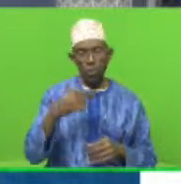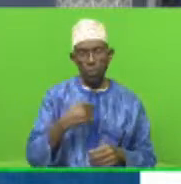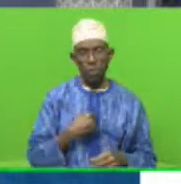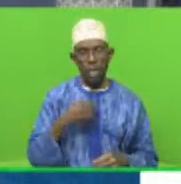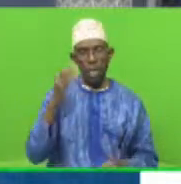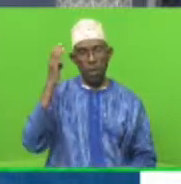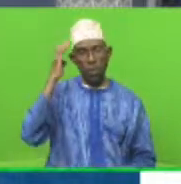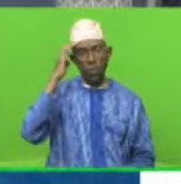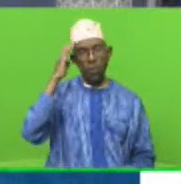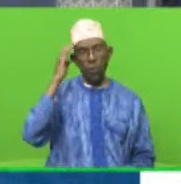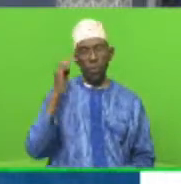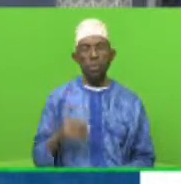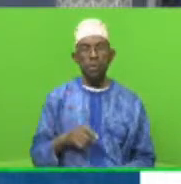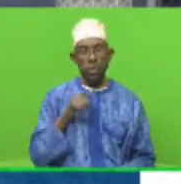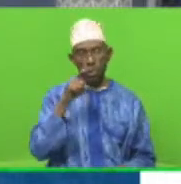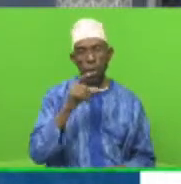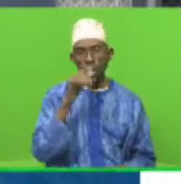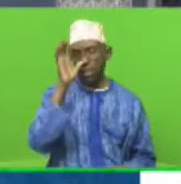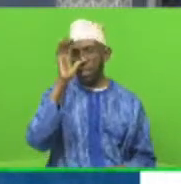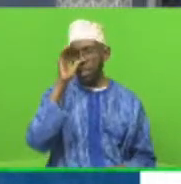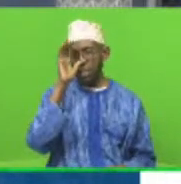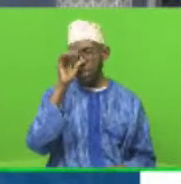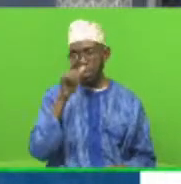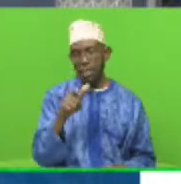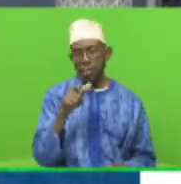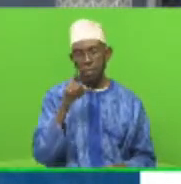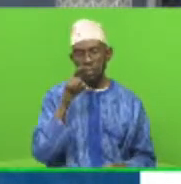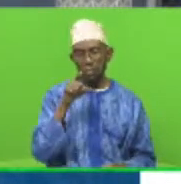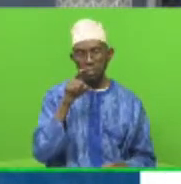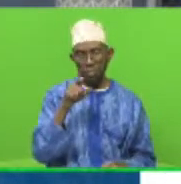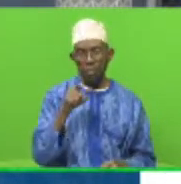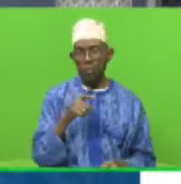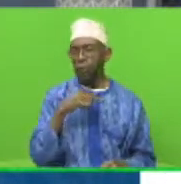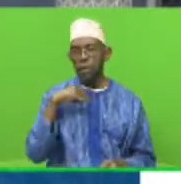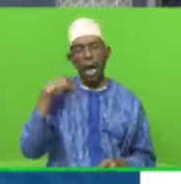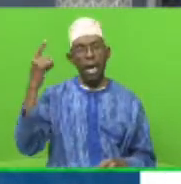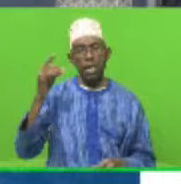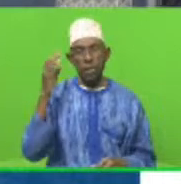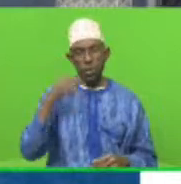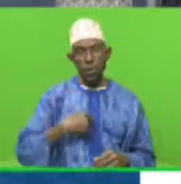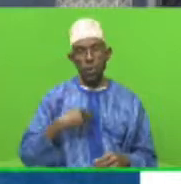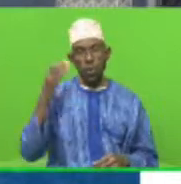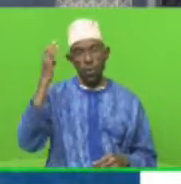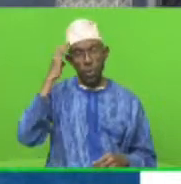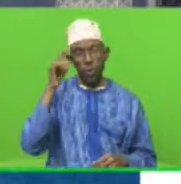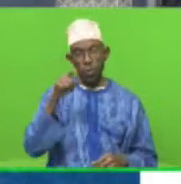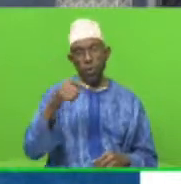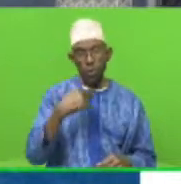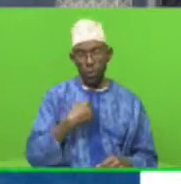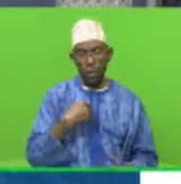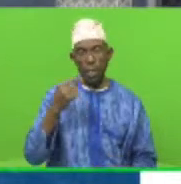a'alamu, annaka kathib. Just imagine. He says, wallahi,